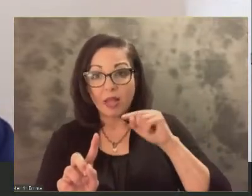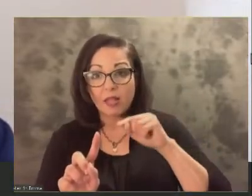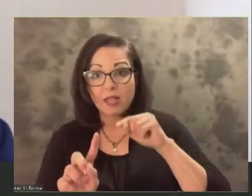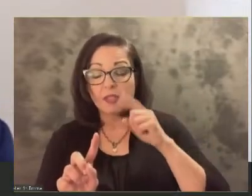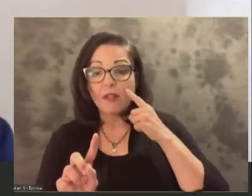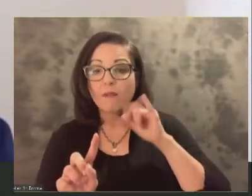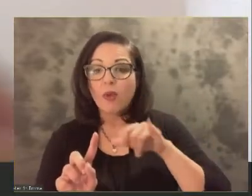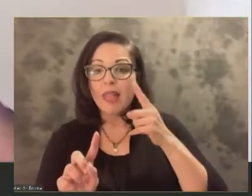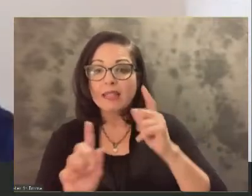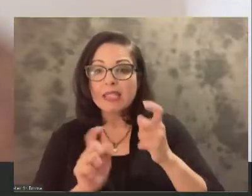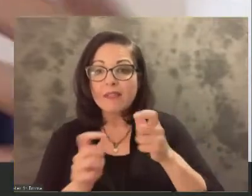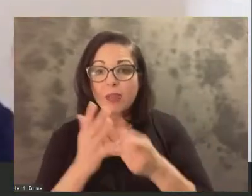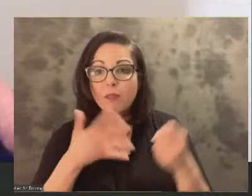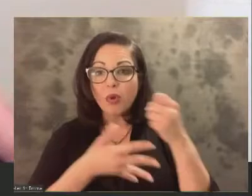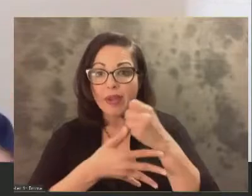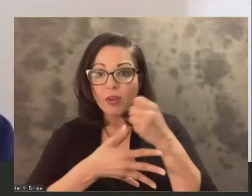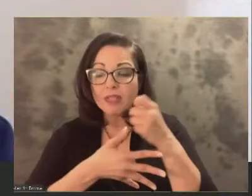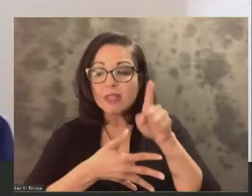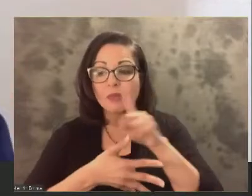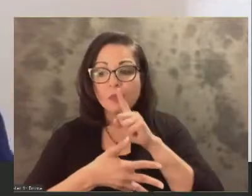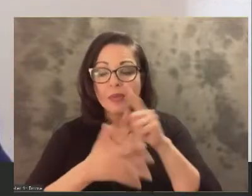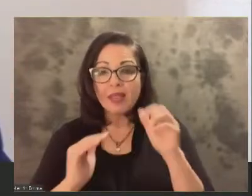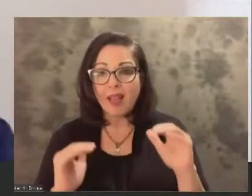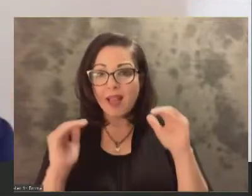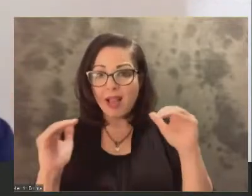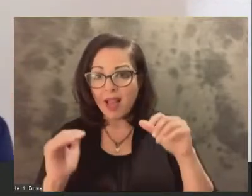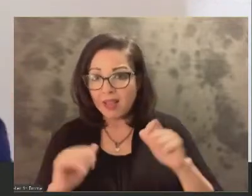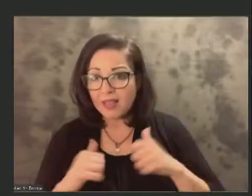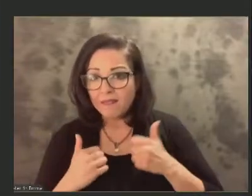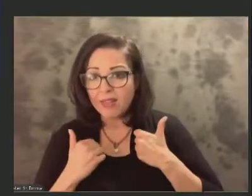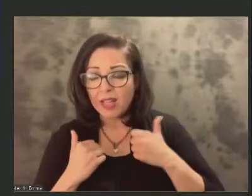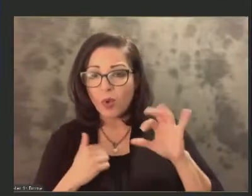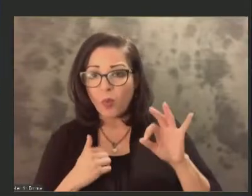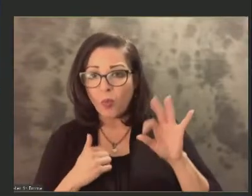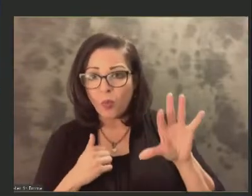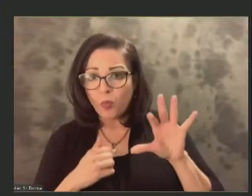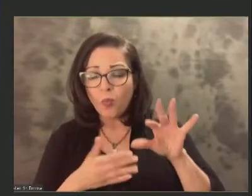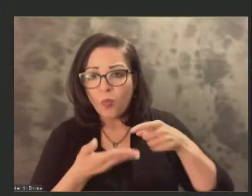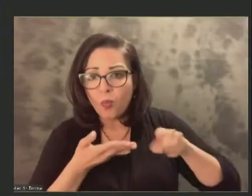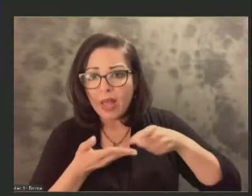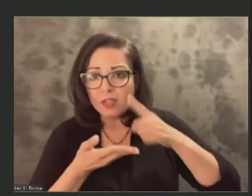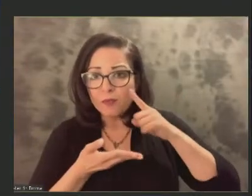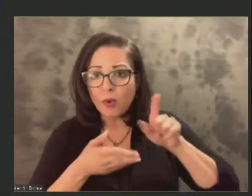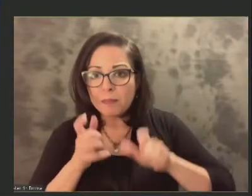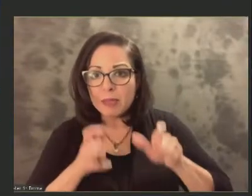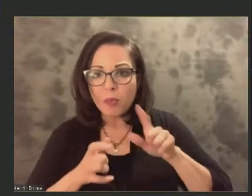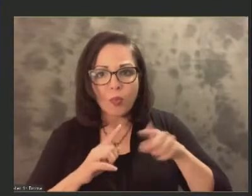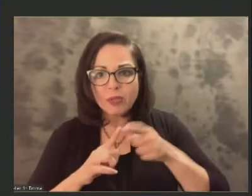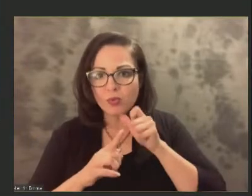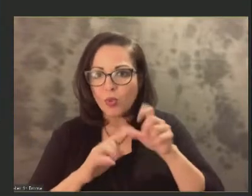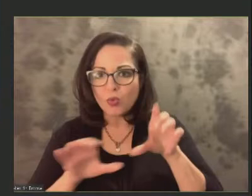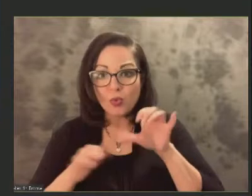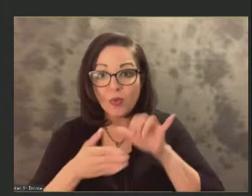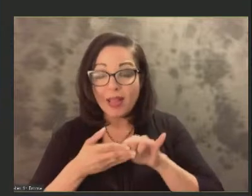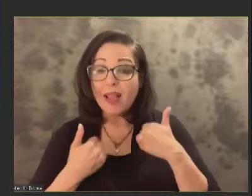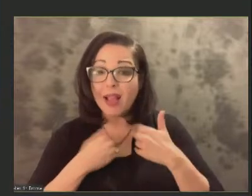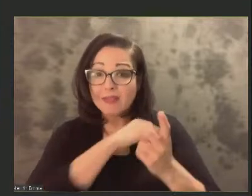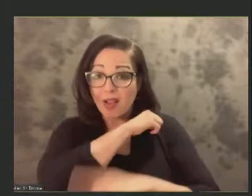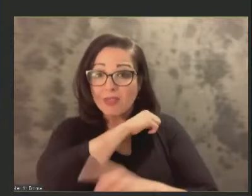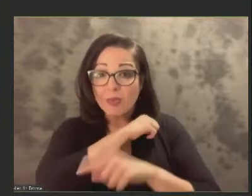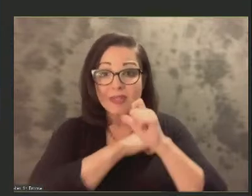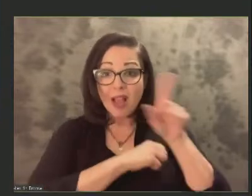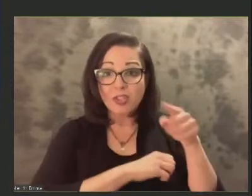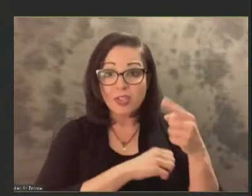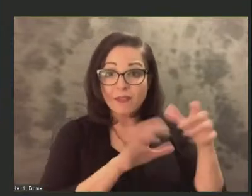giving a priority of high living wage to people. And really just when you don't do that, it has consequences, not just for